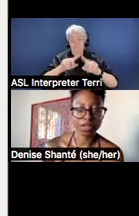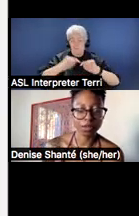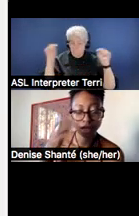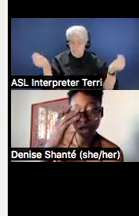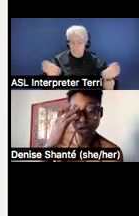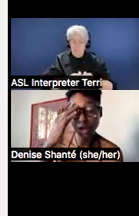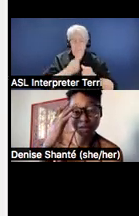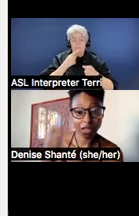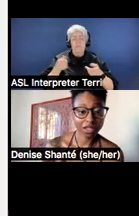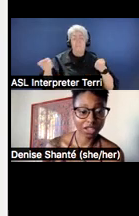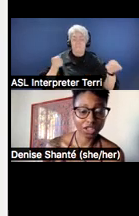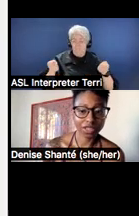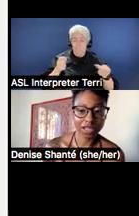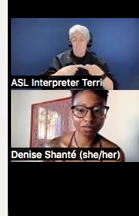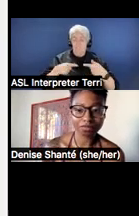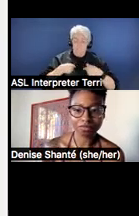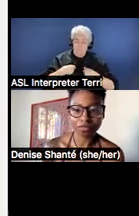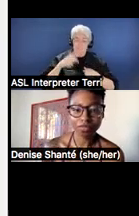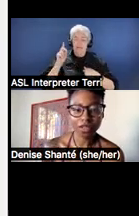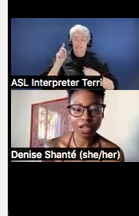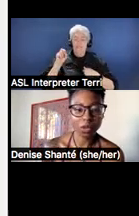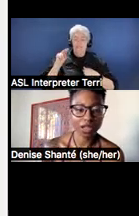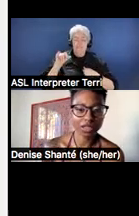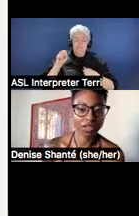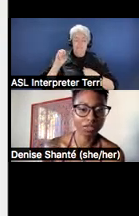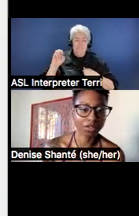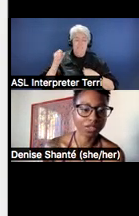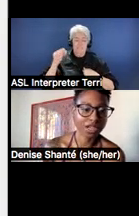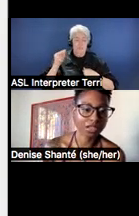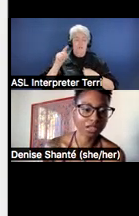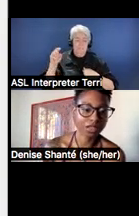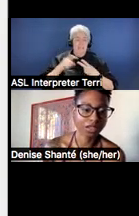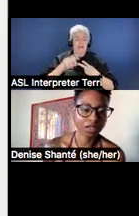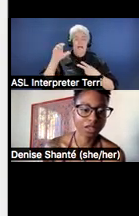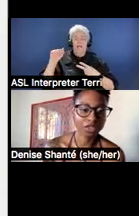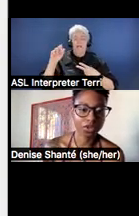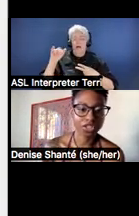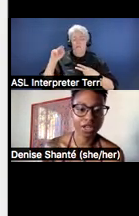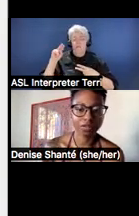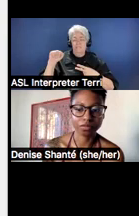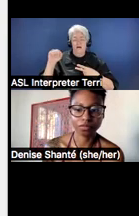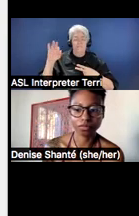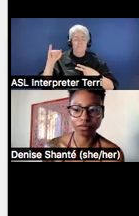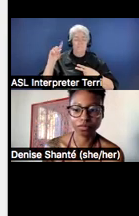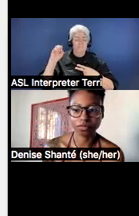Co-facilitation is held by me, Denise Chante, as well as Karina Fadell and Jody